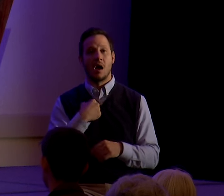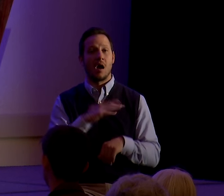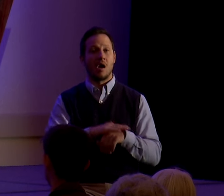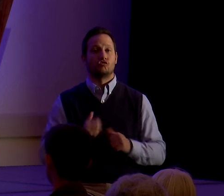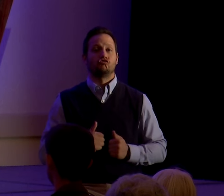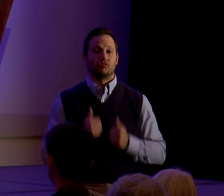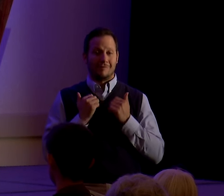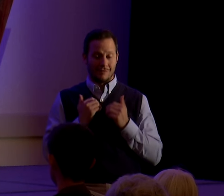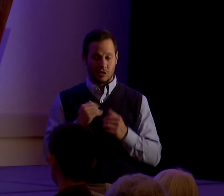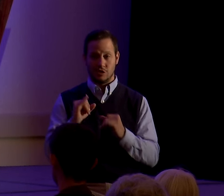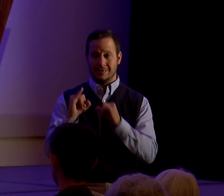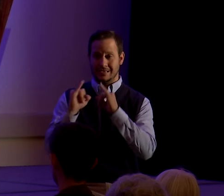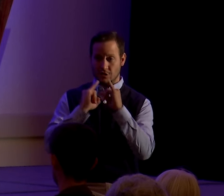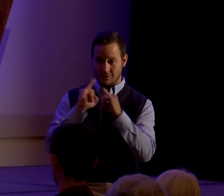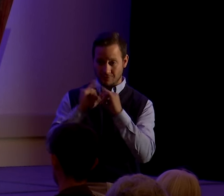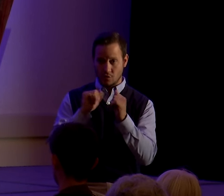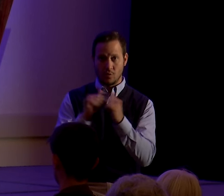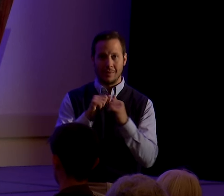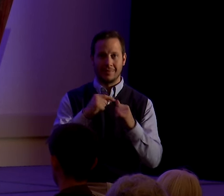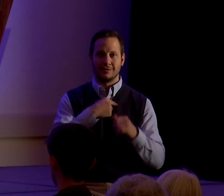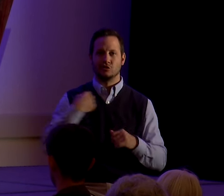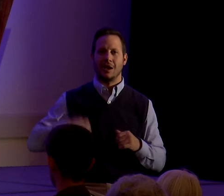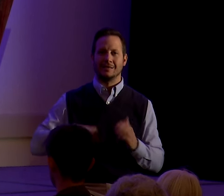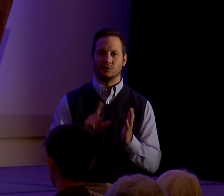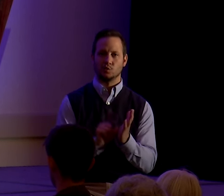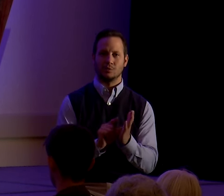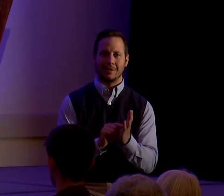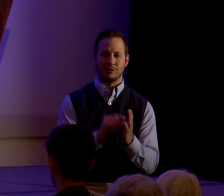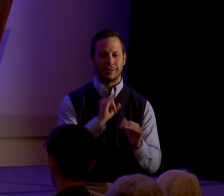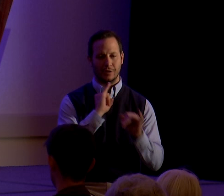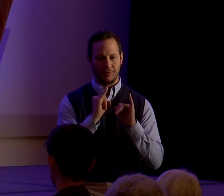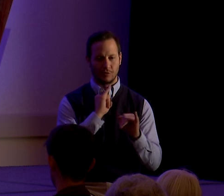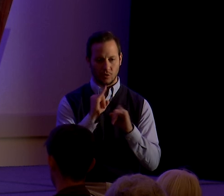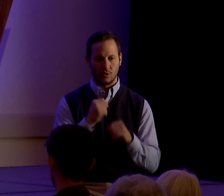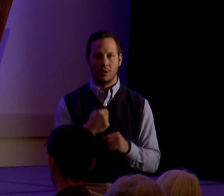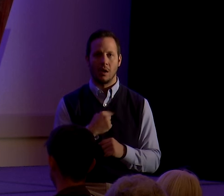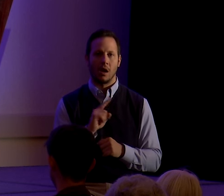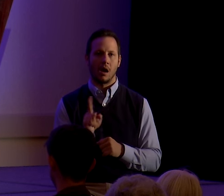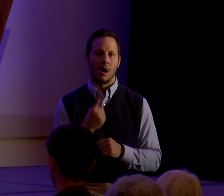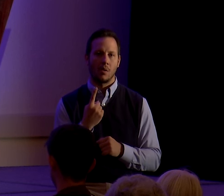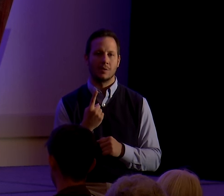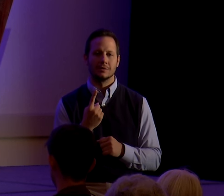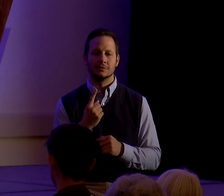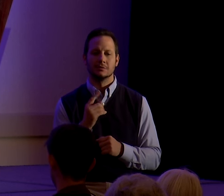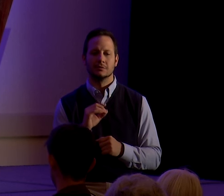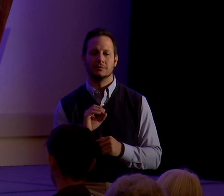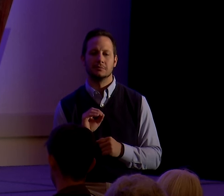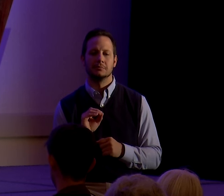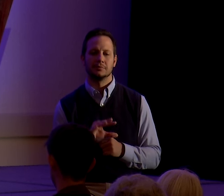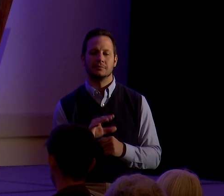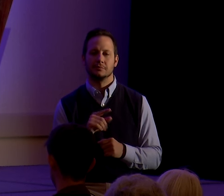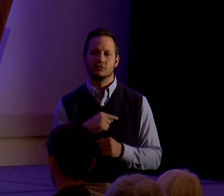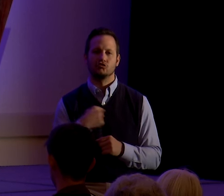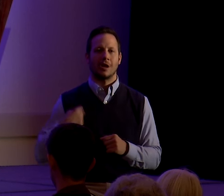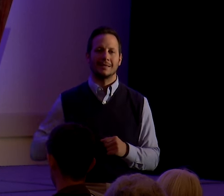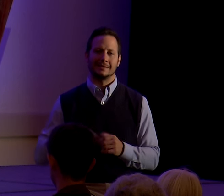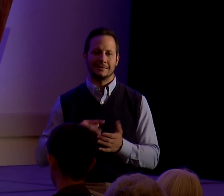and I got interviewed by Chinese newspapers and so on, and I always put in a jab for this Chinese medicine crap,